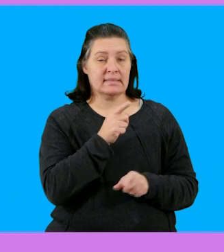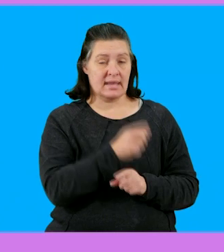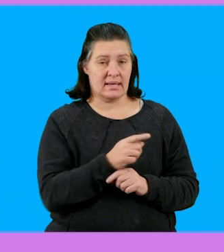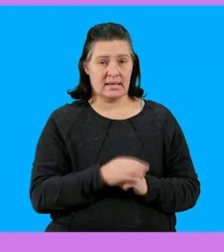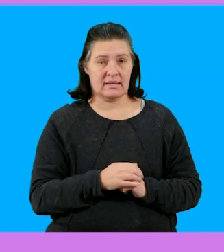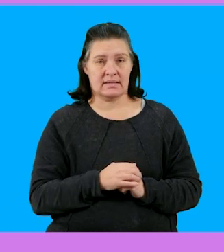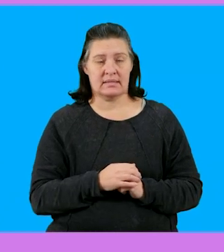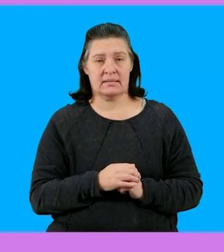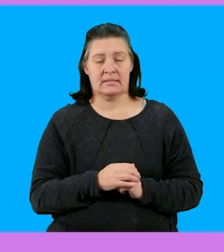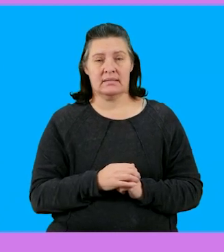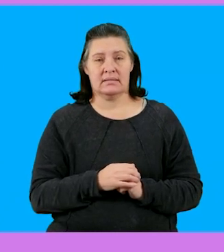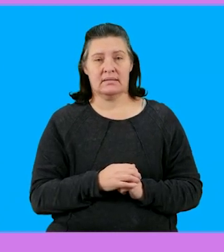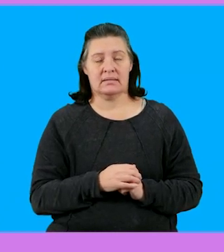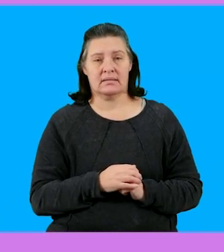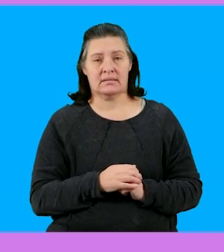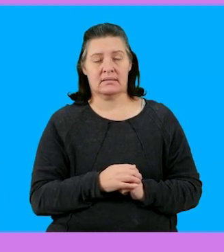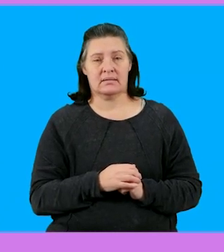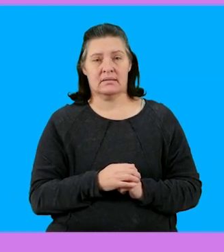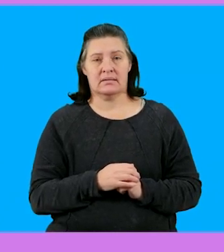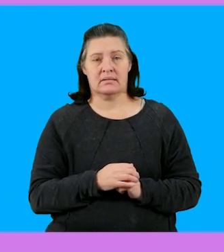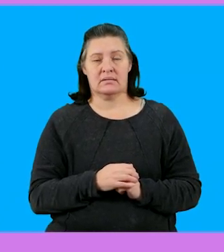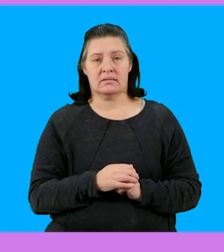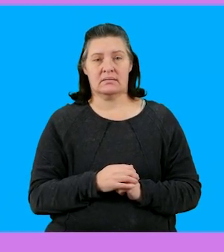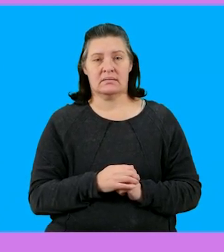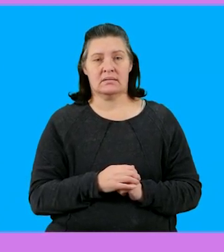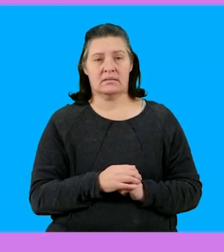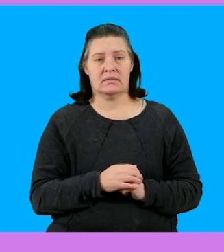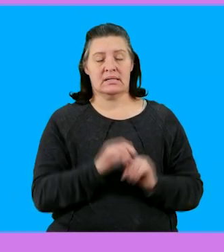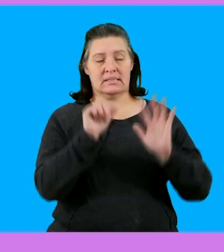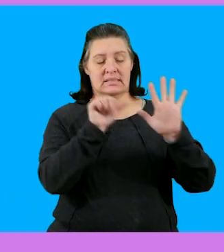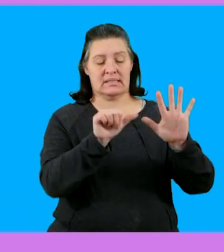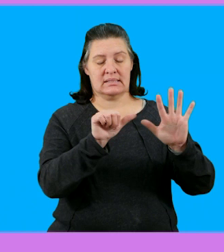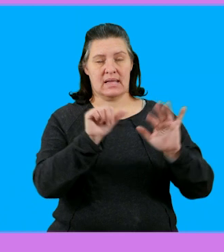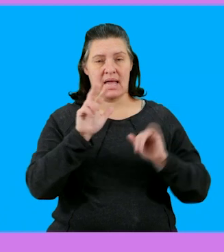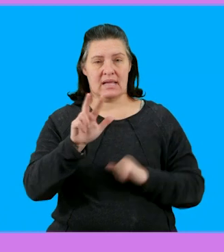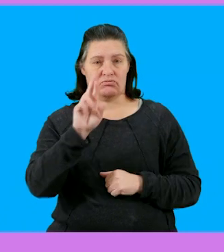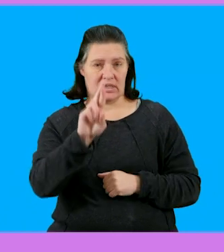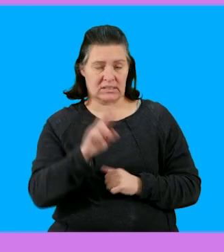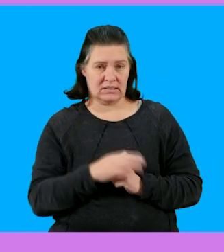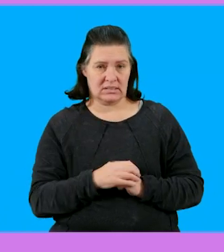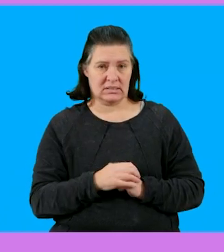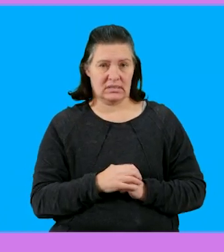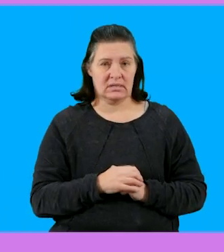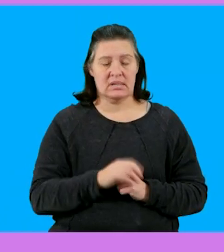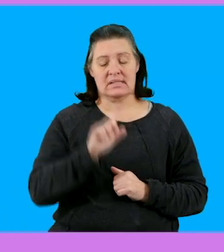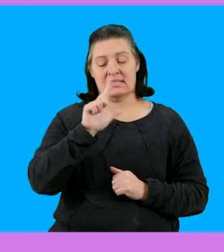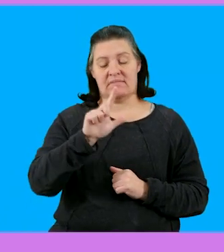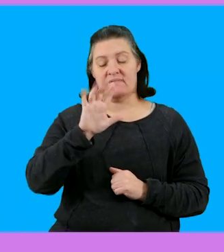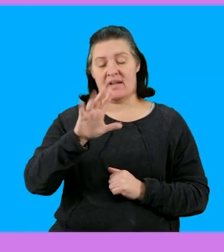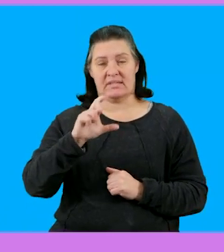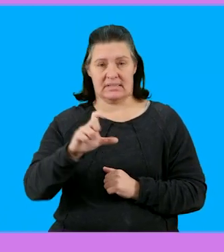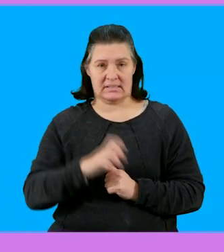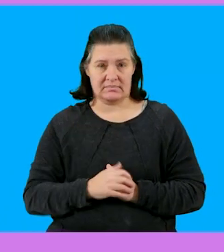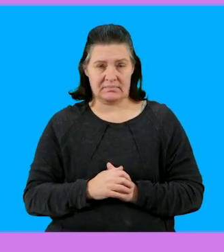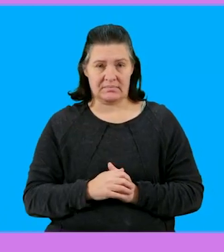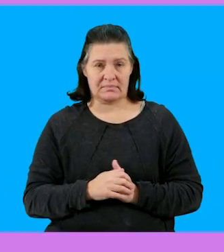that will give us, if I simplify this part, an amount of 68 Rand and